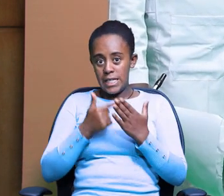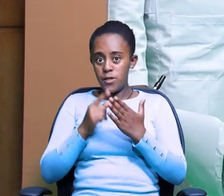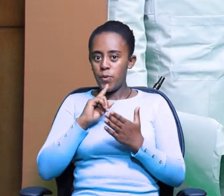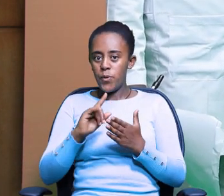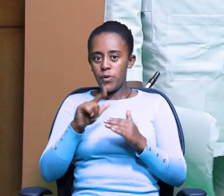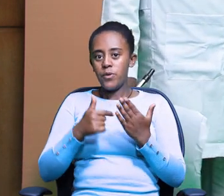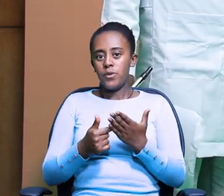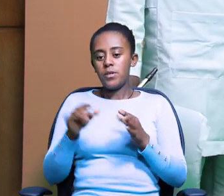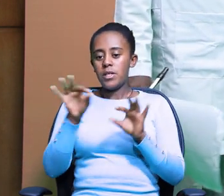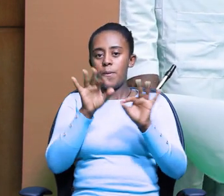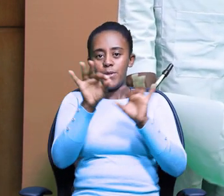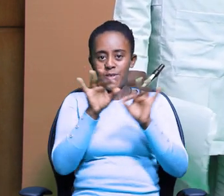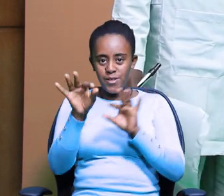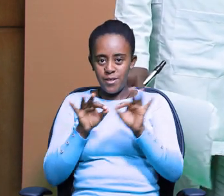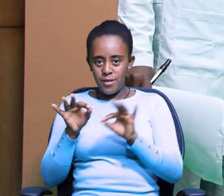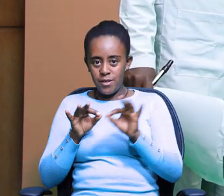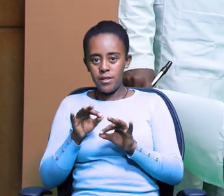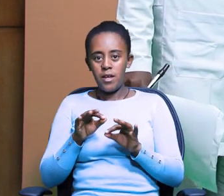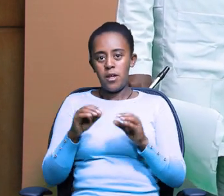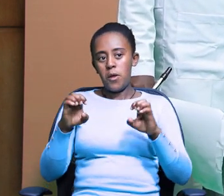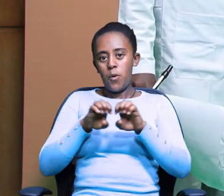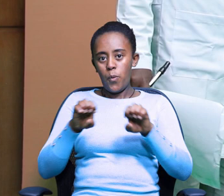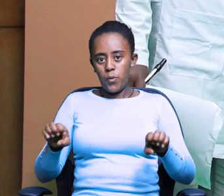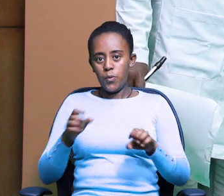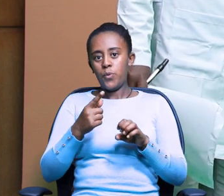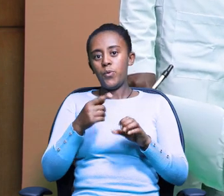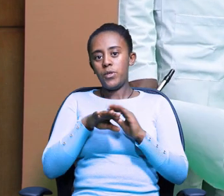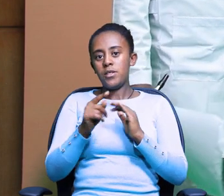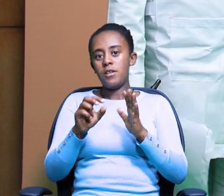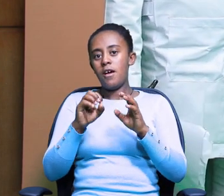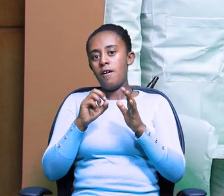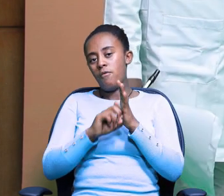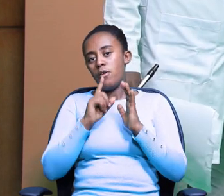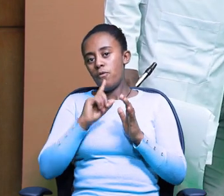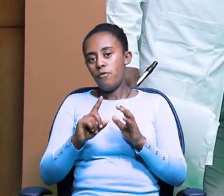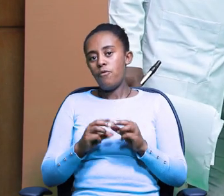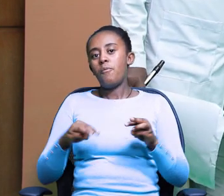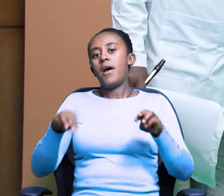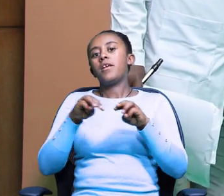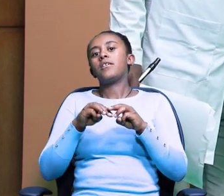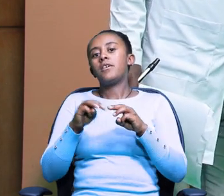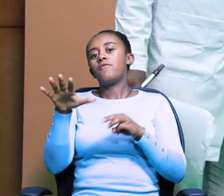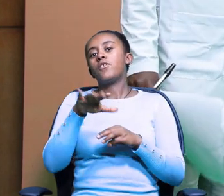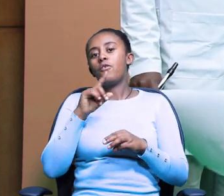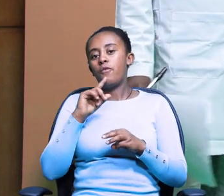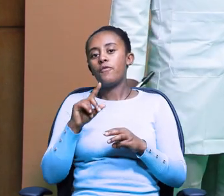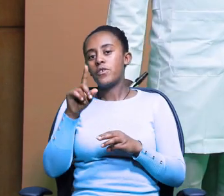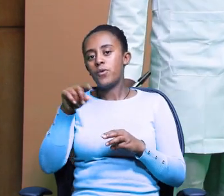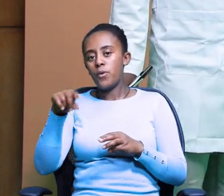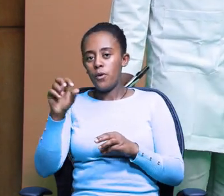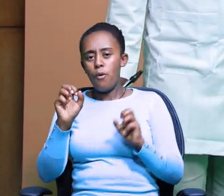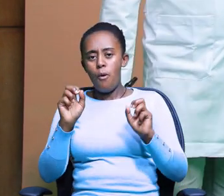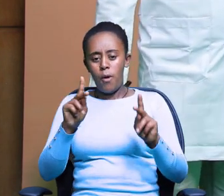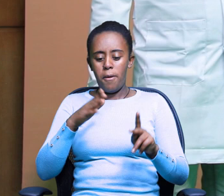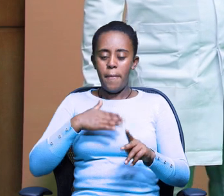one. Therefore, substituting the equation in the value of this formula, we get the magnetic field of solenoid.